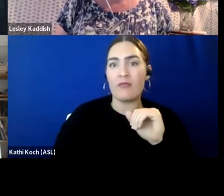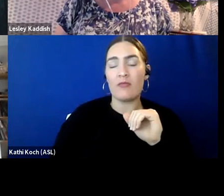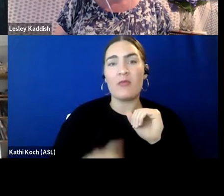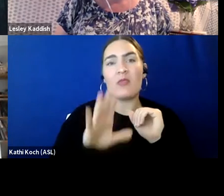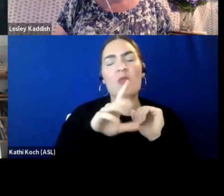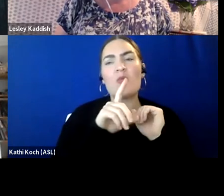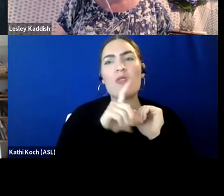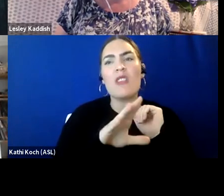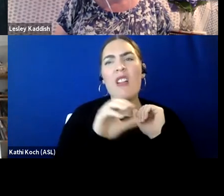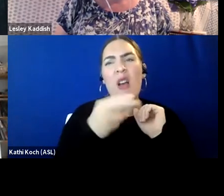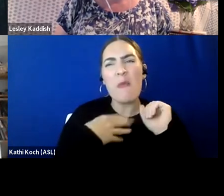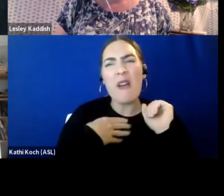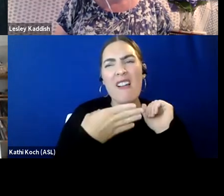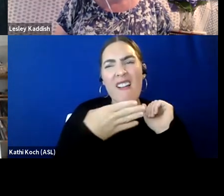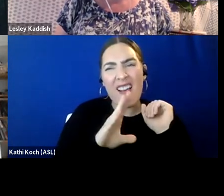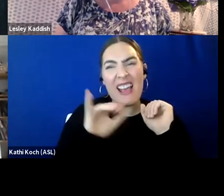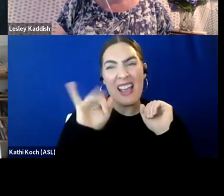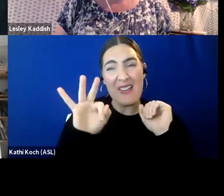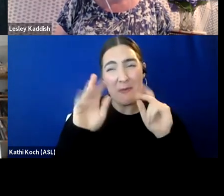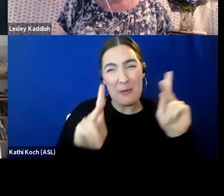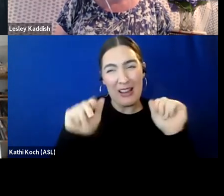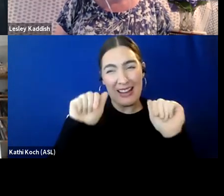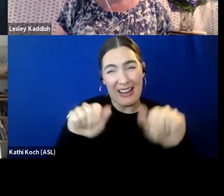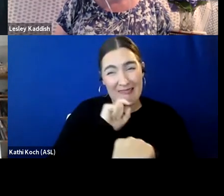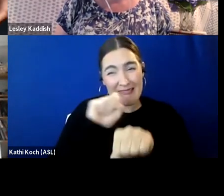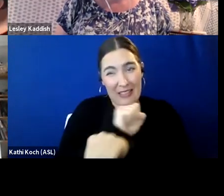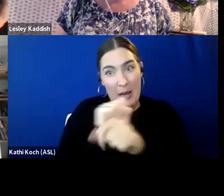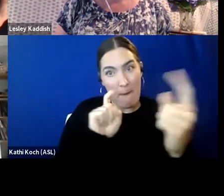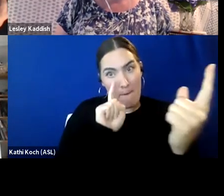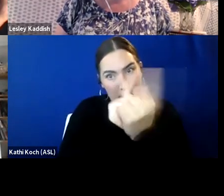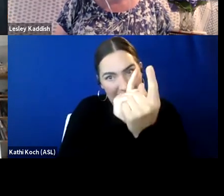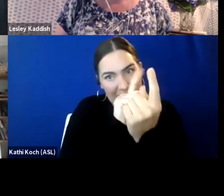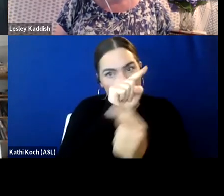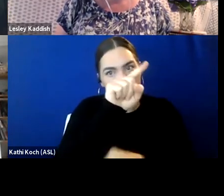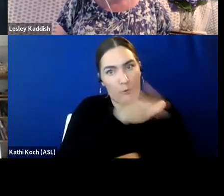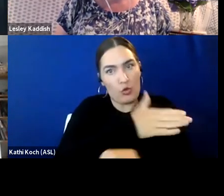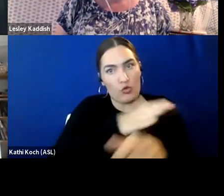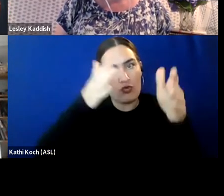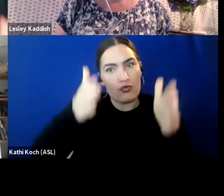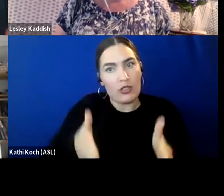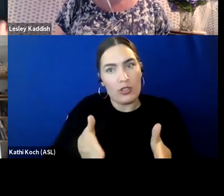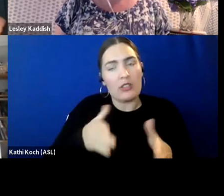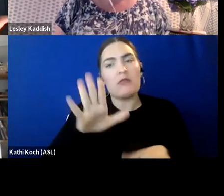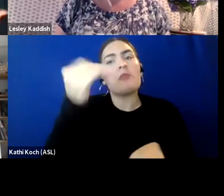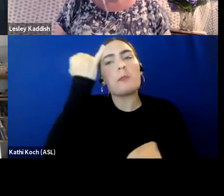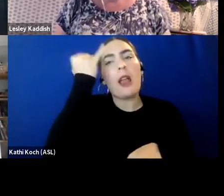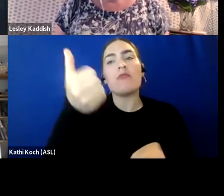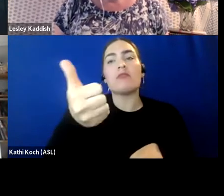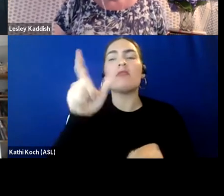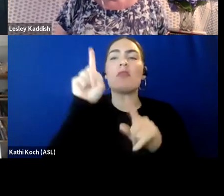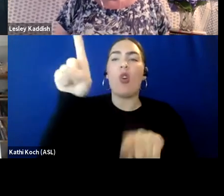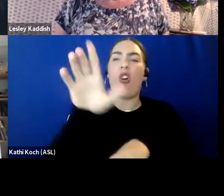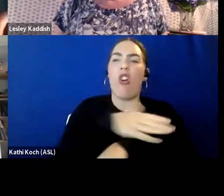God, if people could meet the musicians, you know, I mean, it's like if you go to a concert,